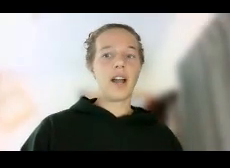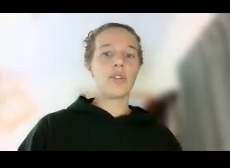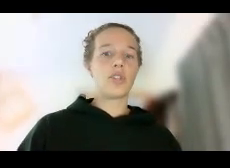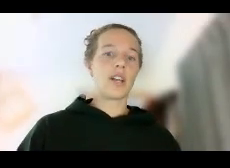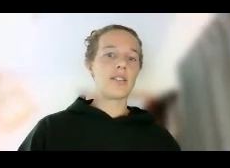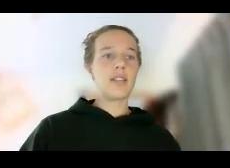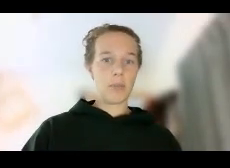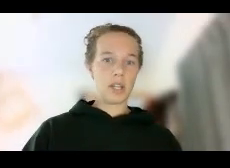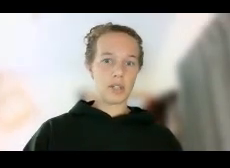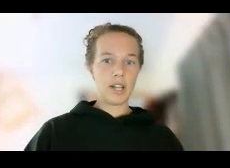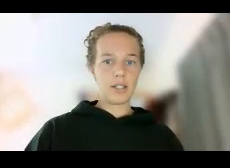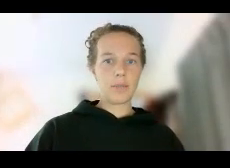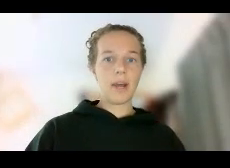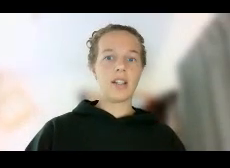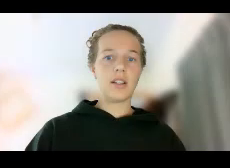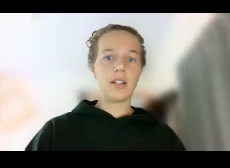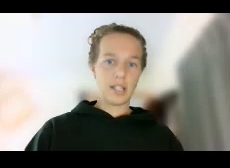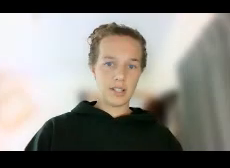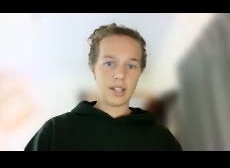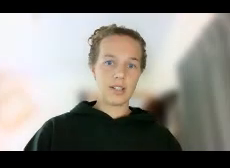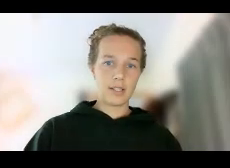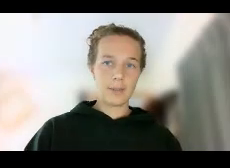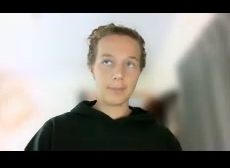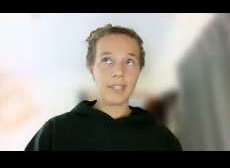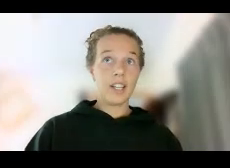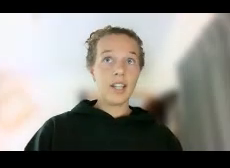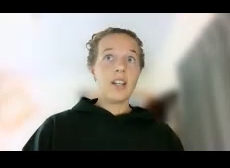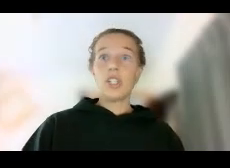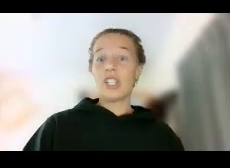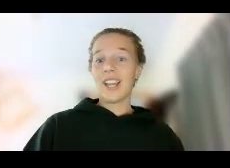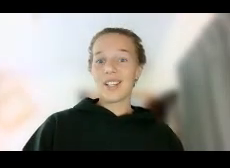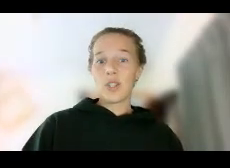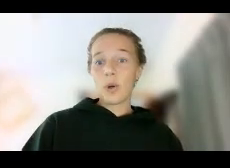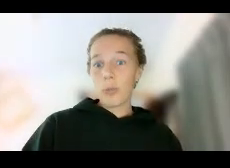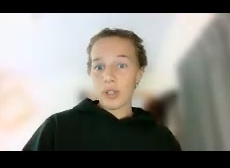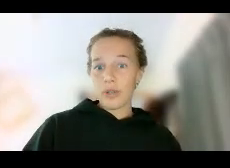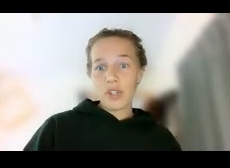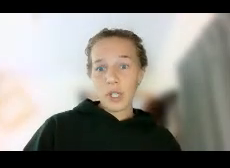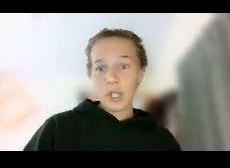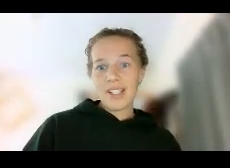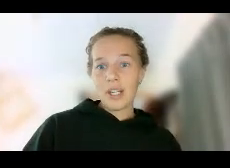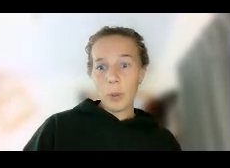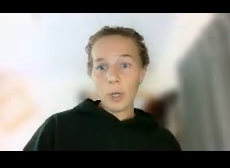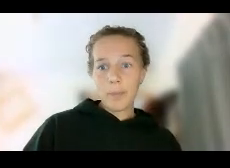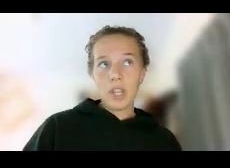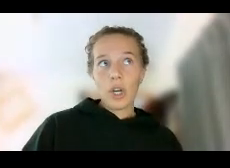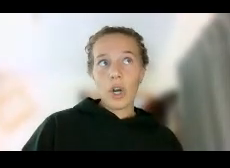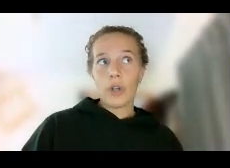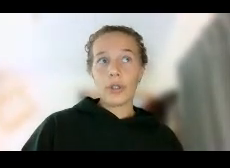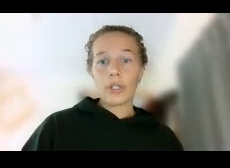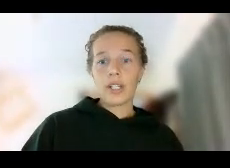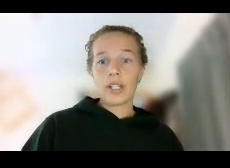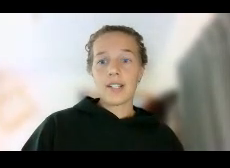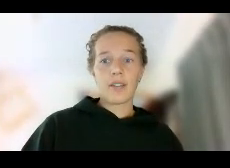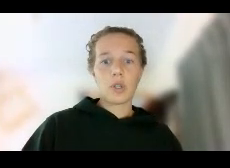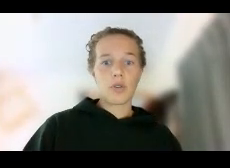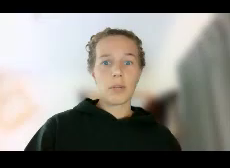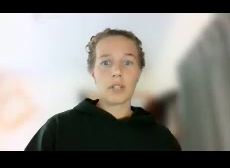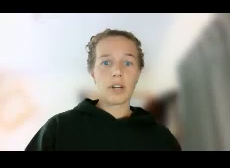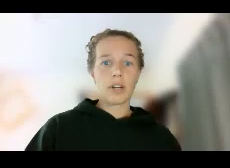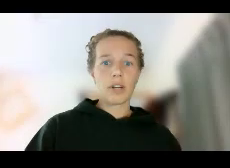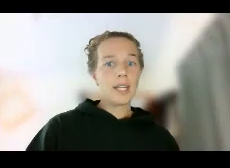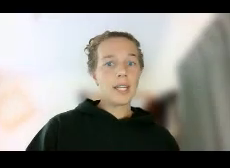harvest declined to just 10 metric tons by the 1960s. Today, there's no commercial fishery in BC anymore, although you can